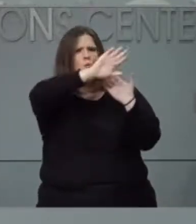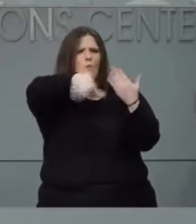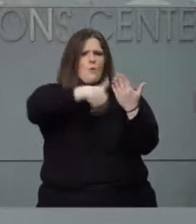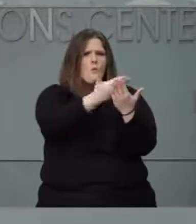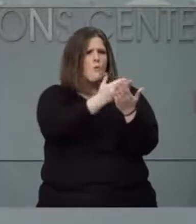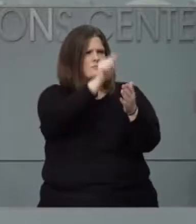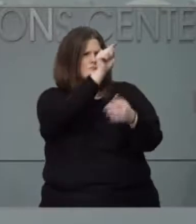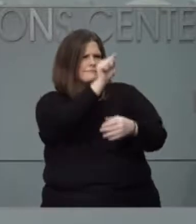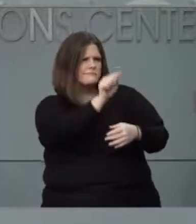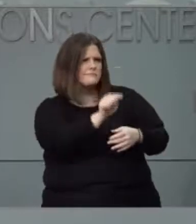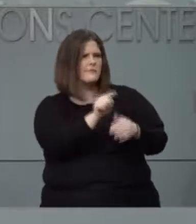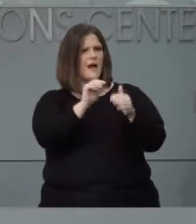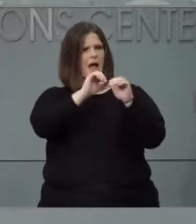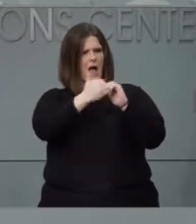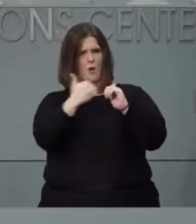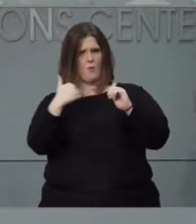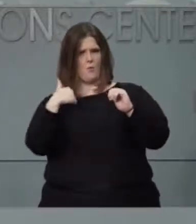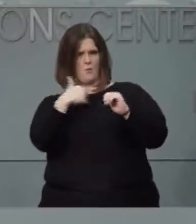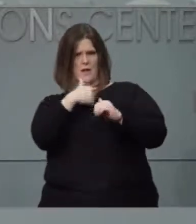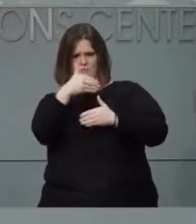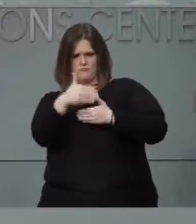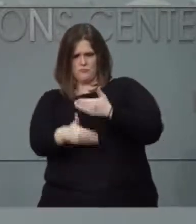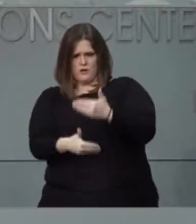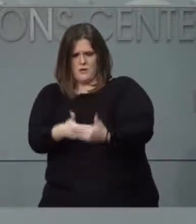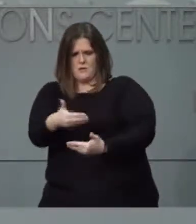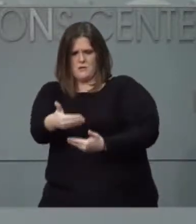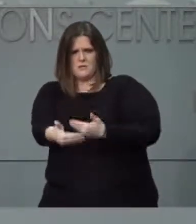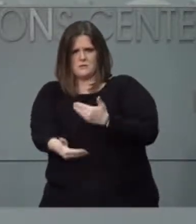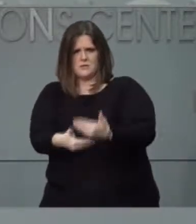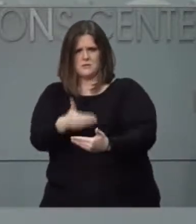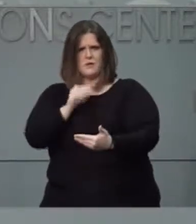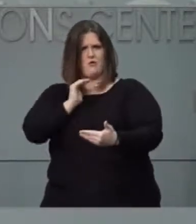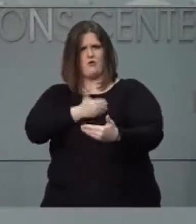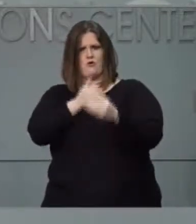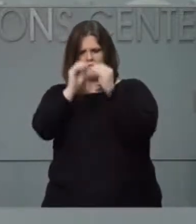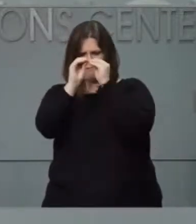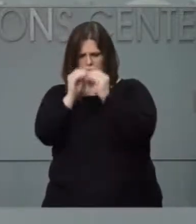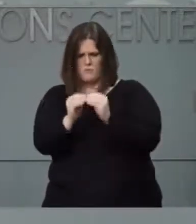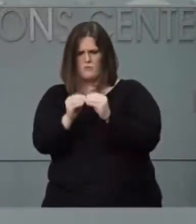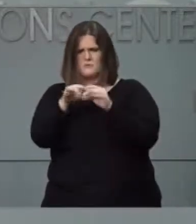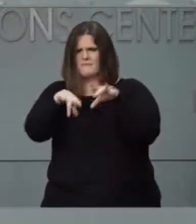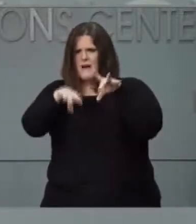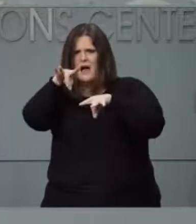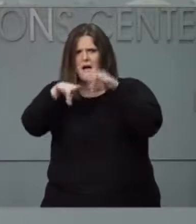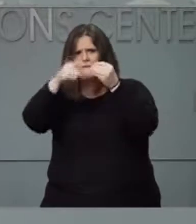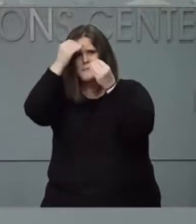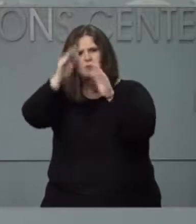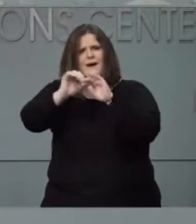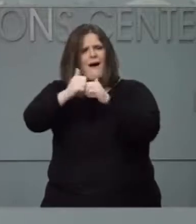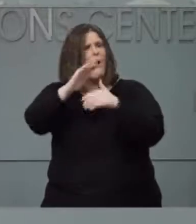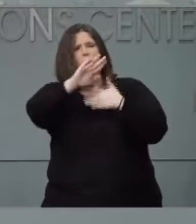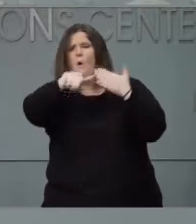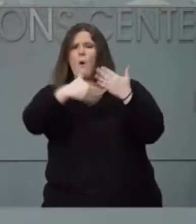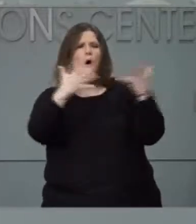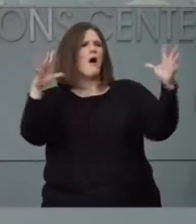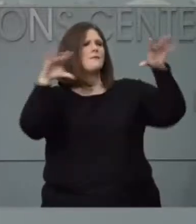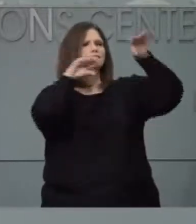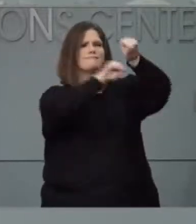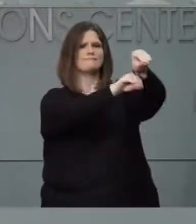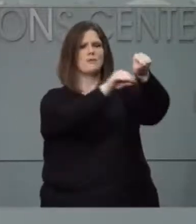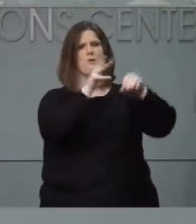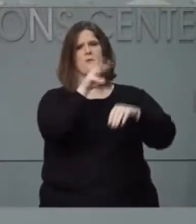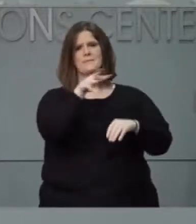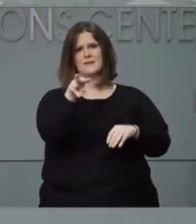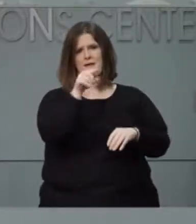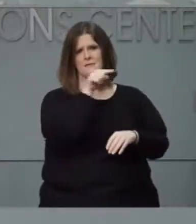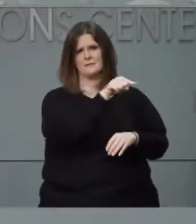to inform decision making. We'll continue to update that information as we continue to evolve our work.